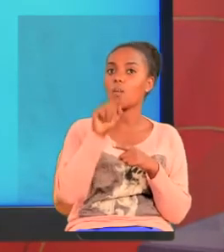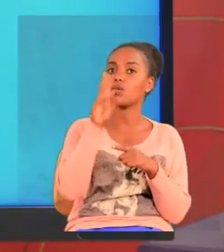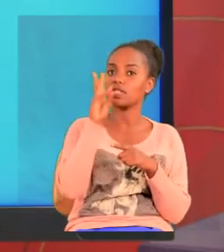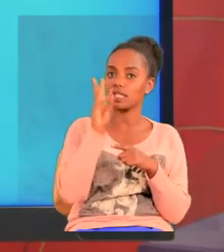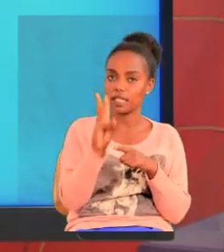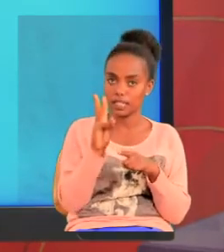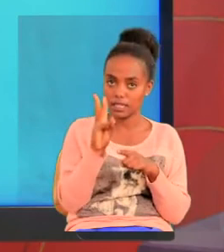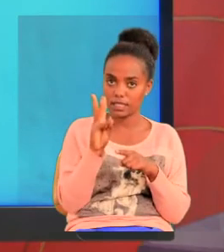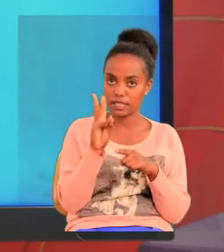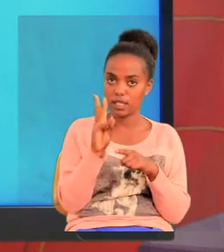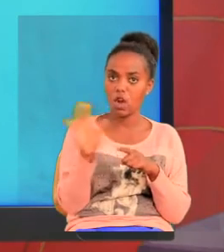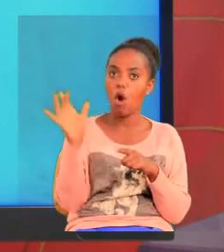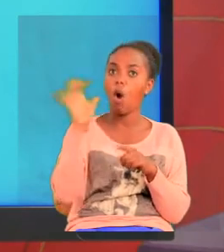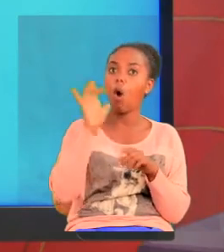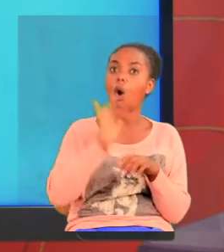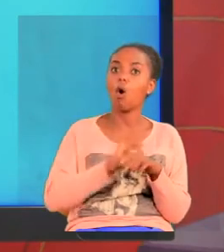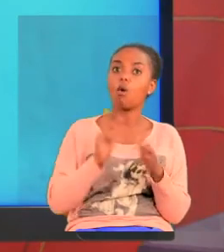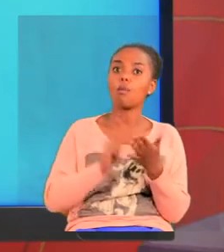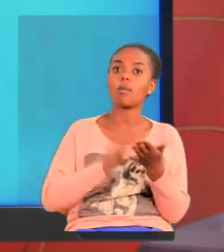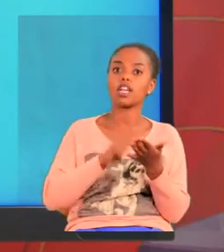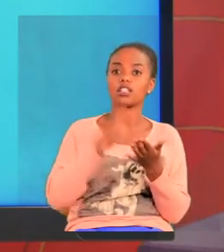9.6 on page